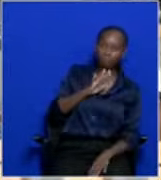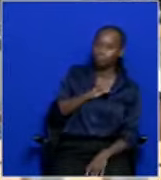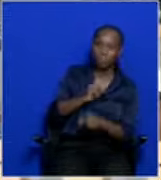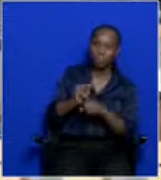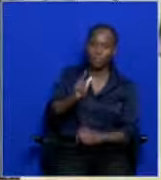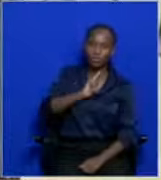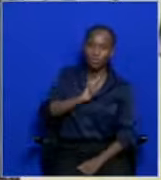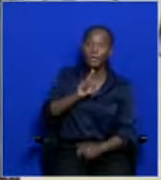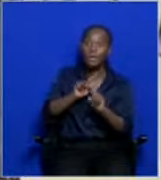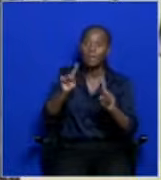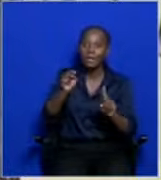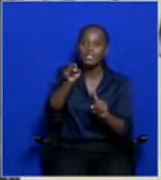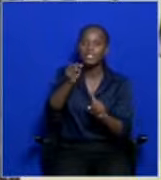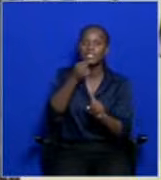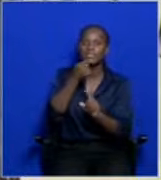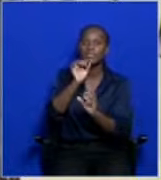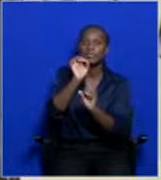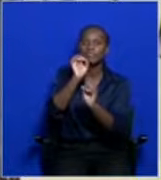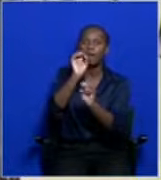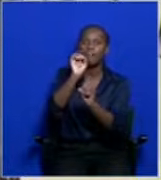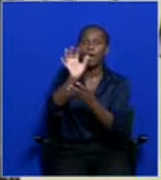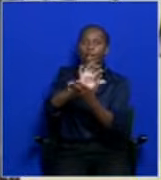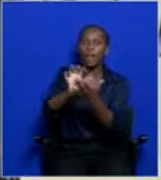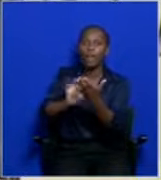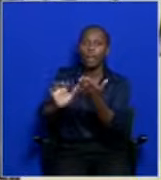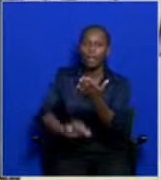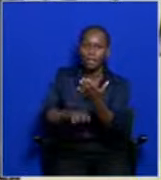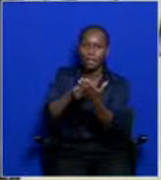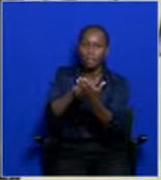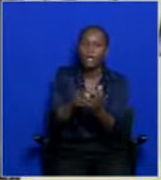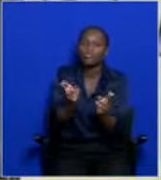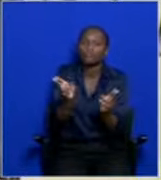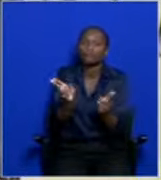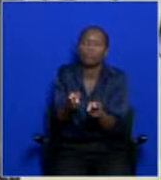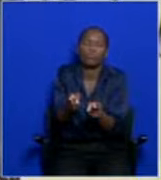as usually, but the statement contained